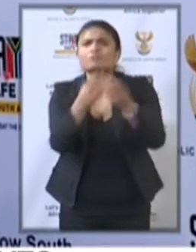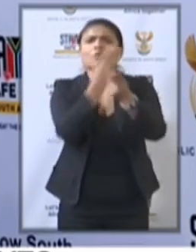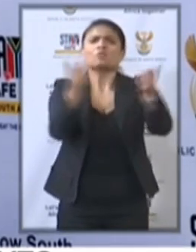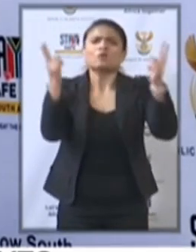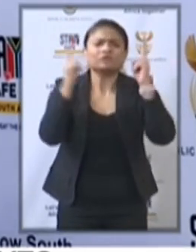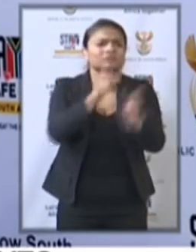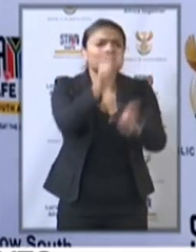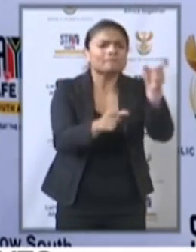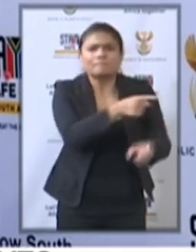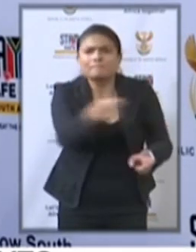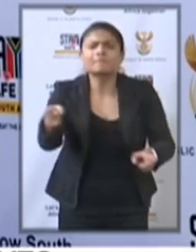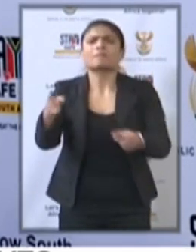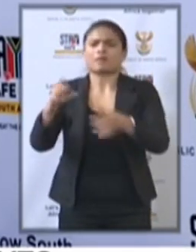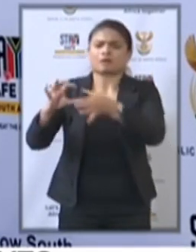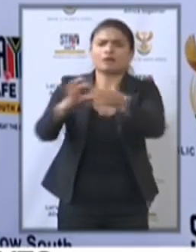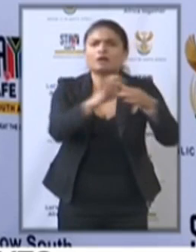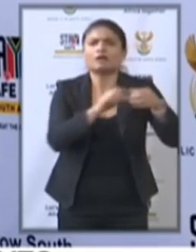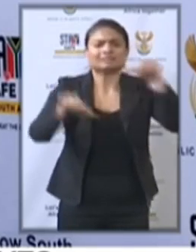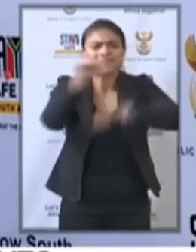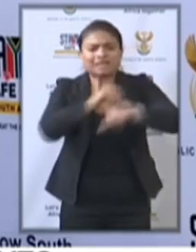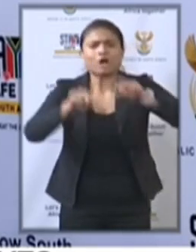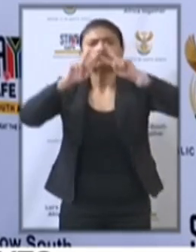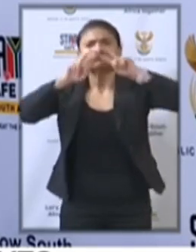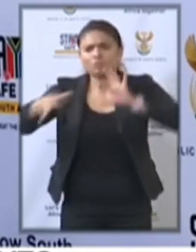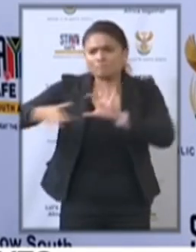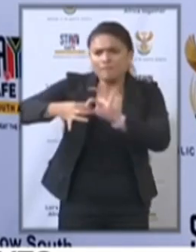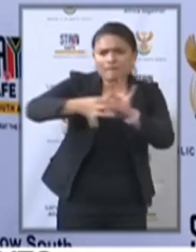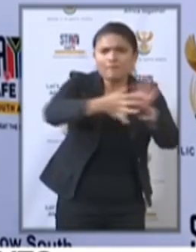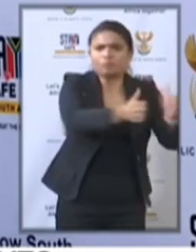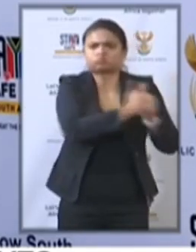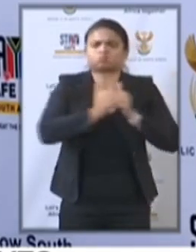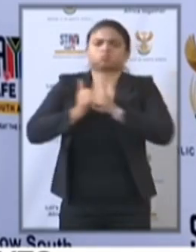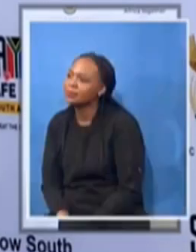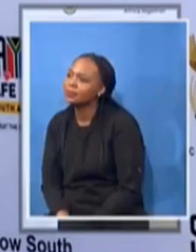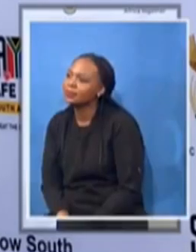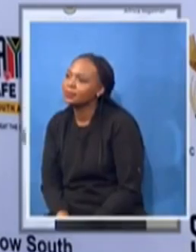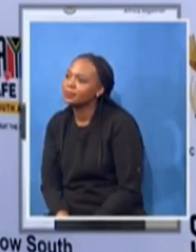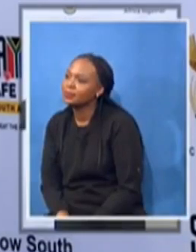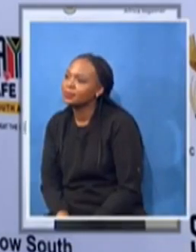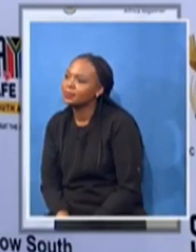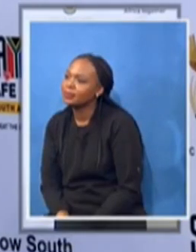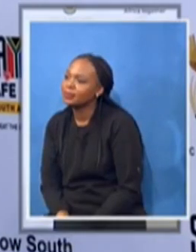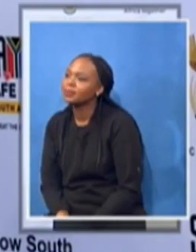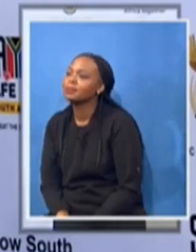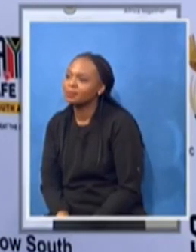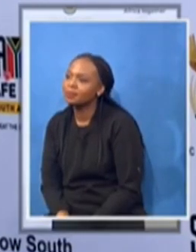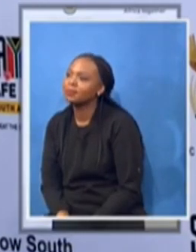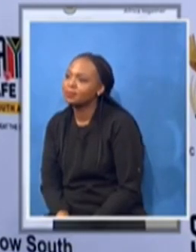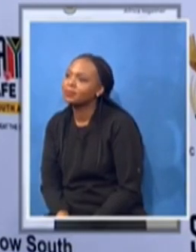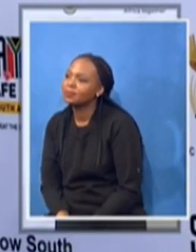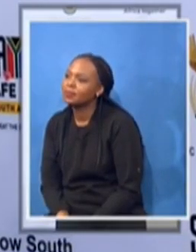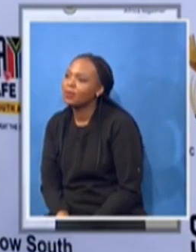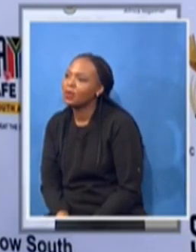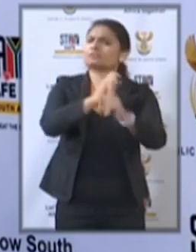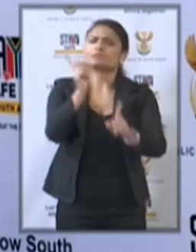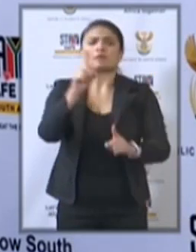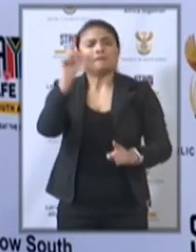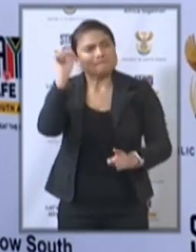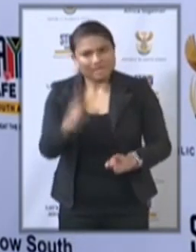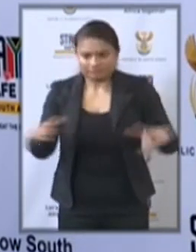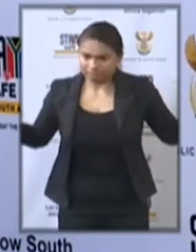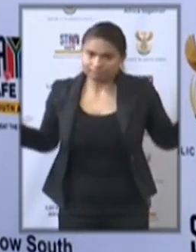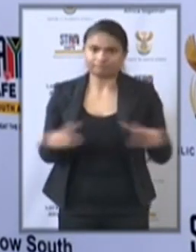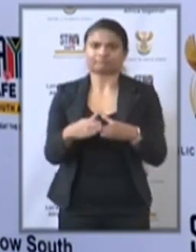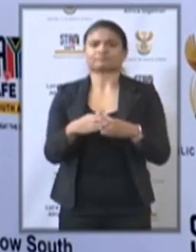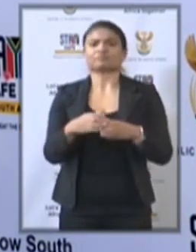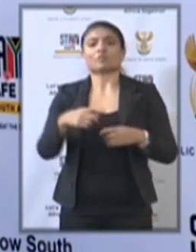we won't be able to defeat the virus and find the necessary remedies unless we pull together